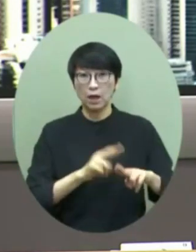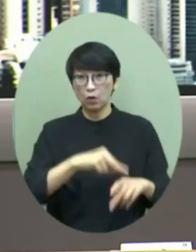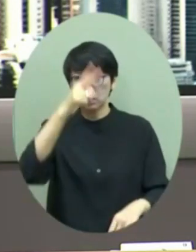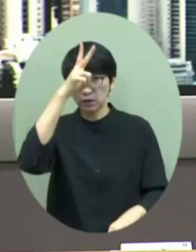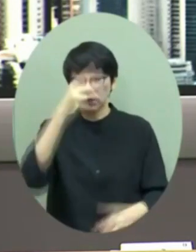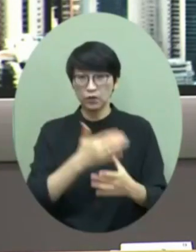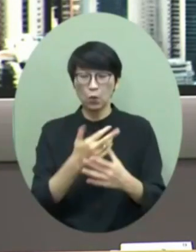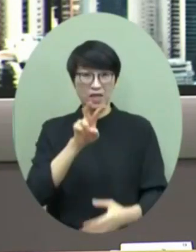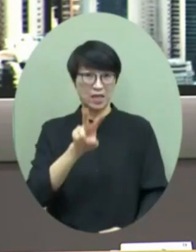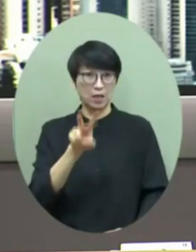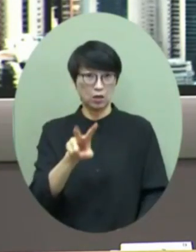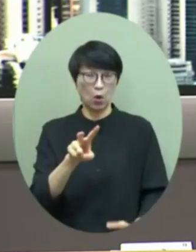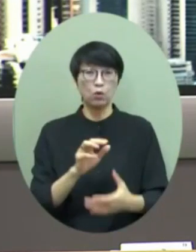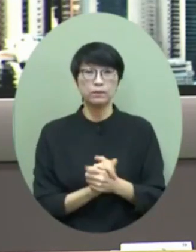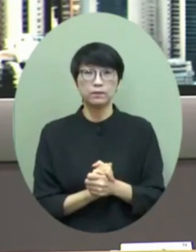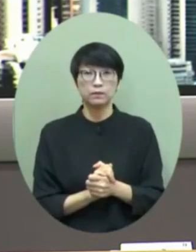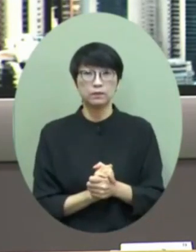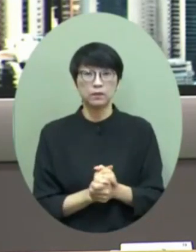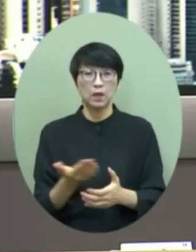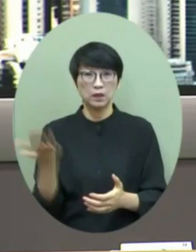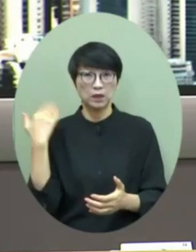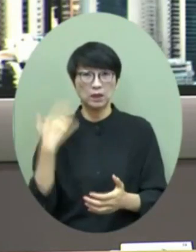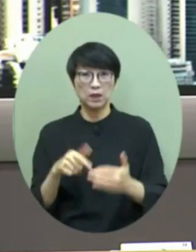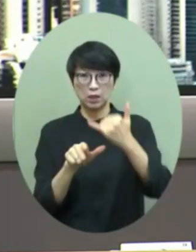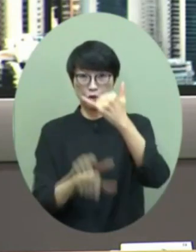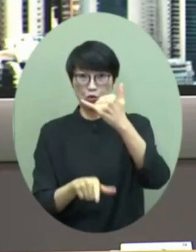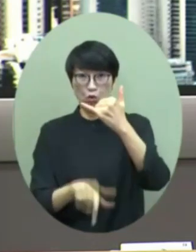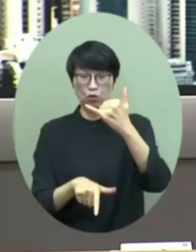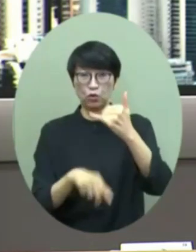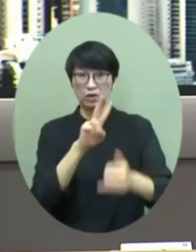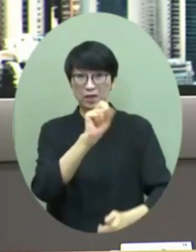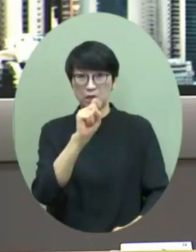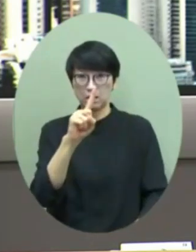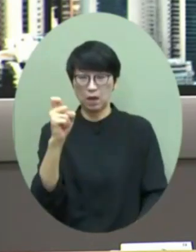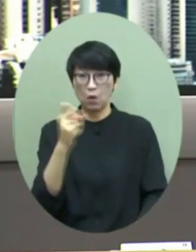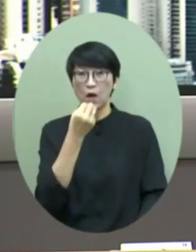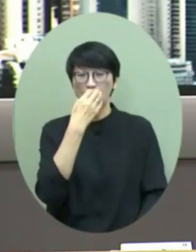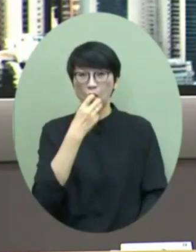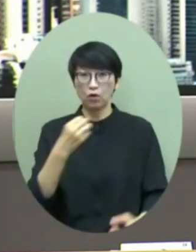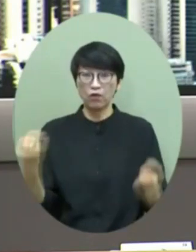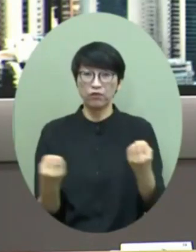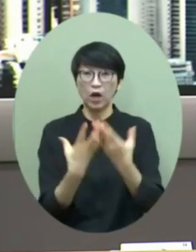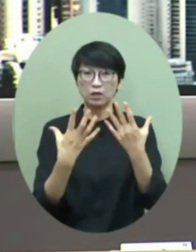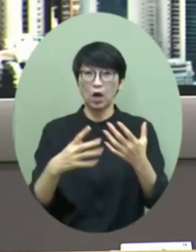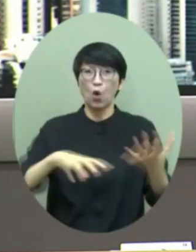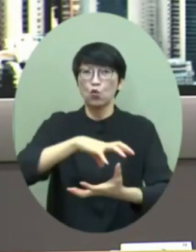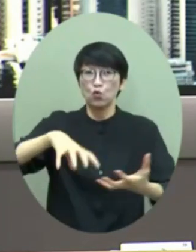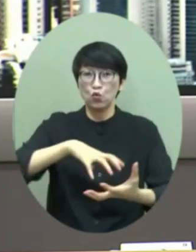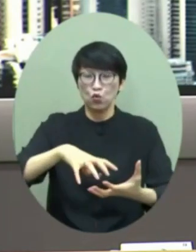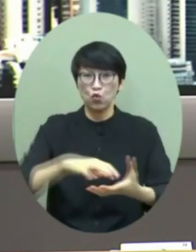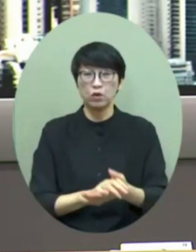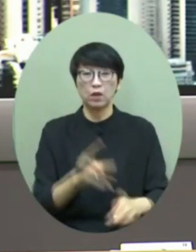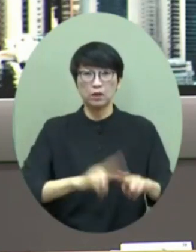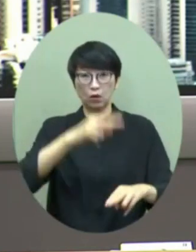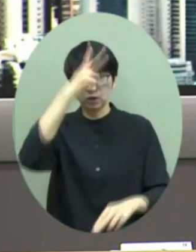see turbulences in Hong Kong, and perhaps that's the reason why. And then since June, well, the Central People's Government